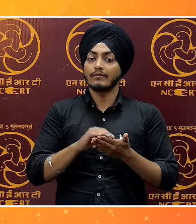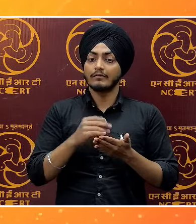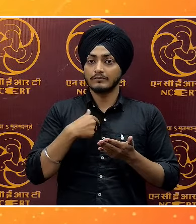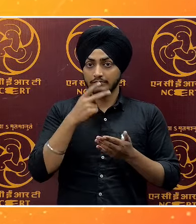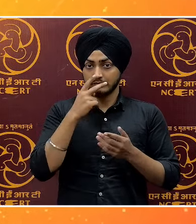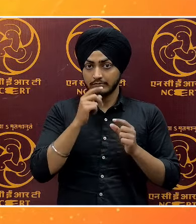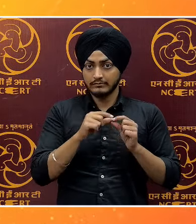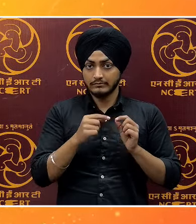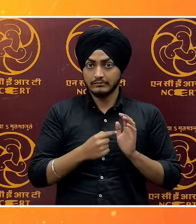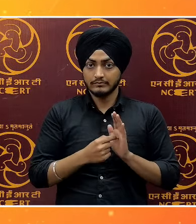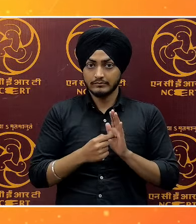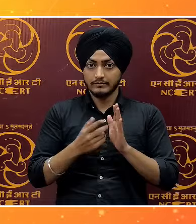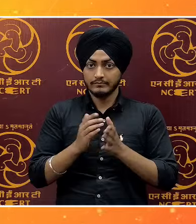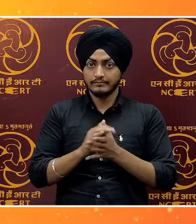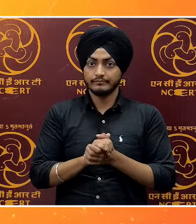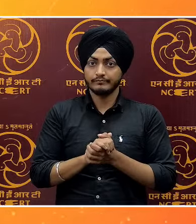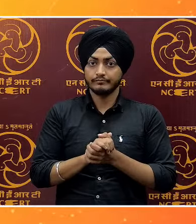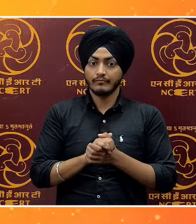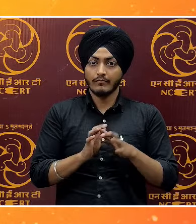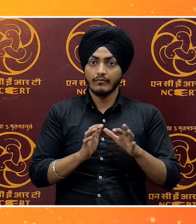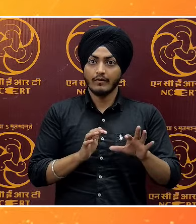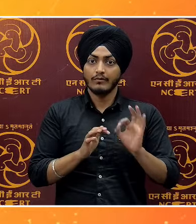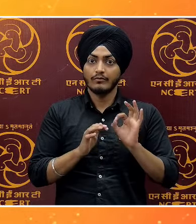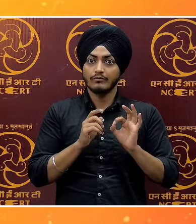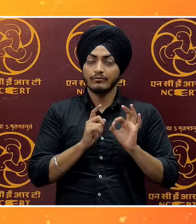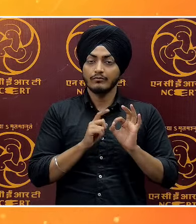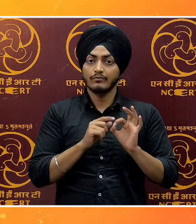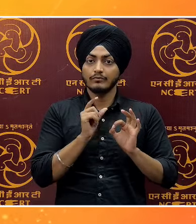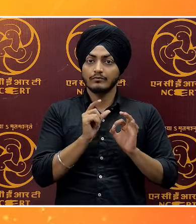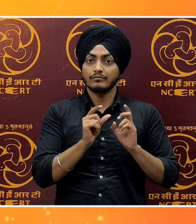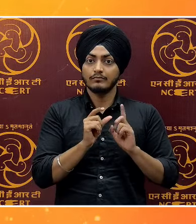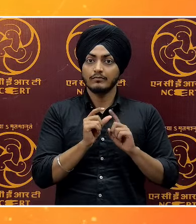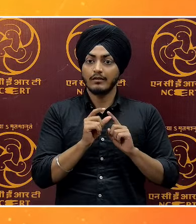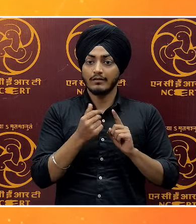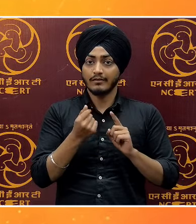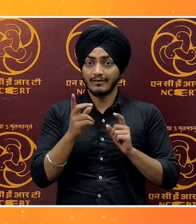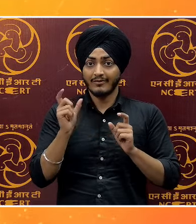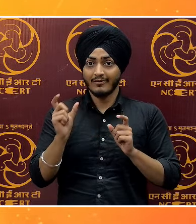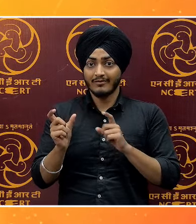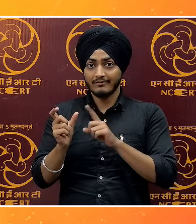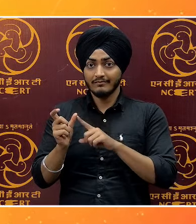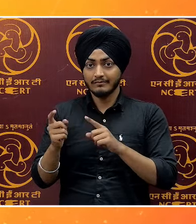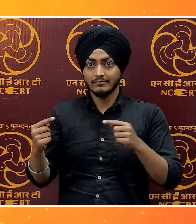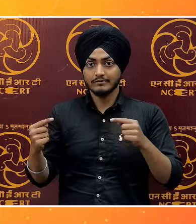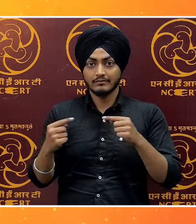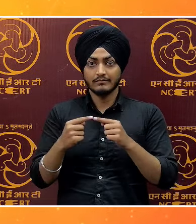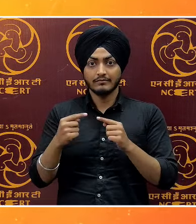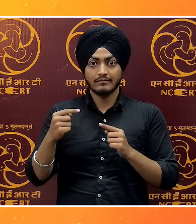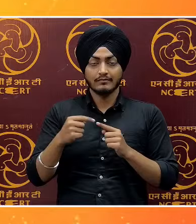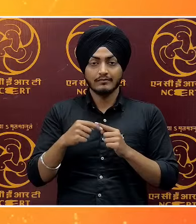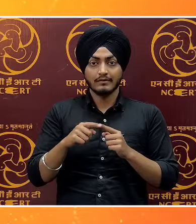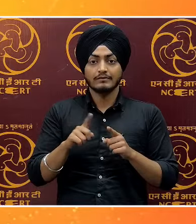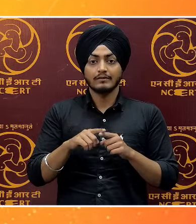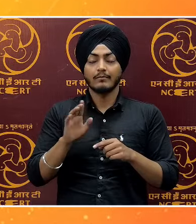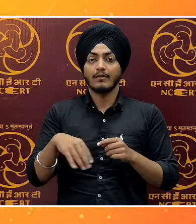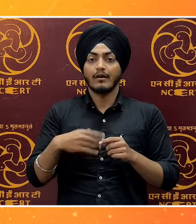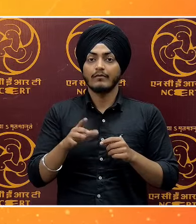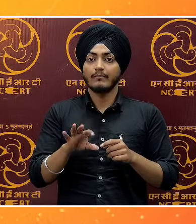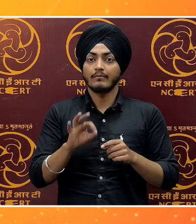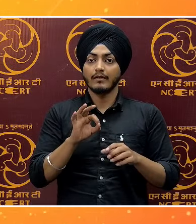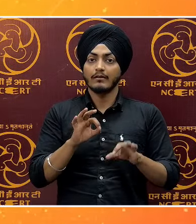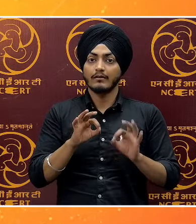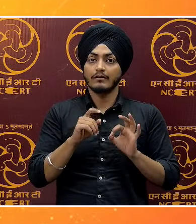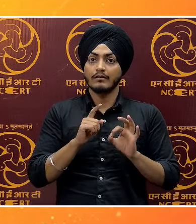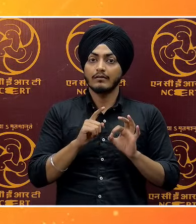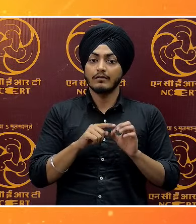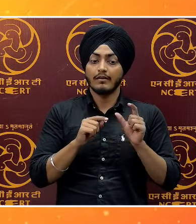the instructions. Choose the word in column 2 that matches the letters in column 1. Then pick the correct sentences from